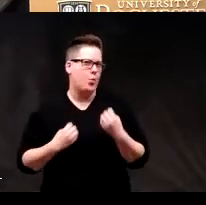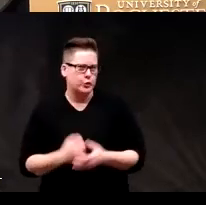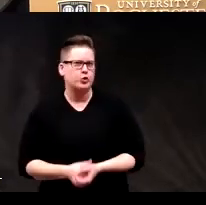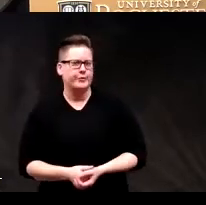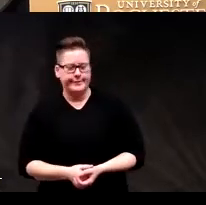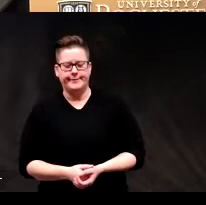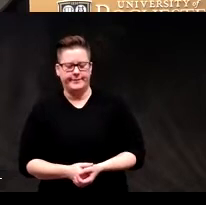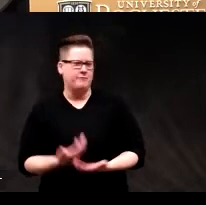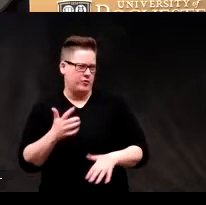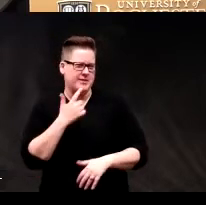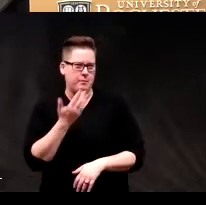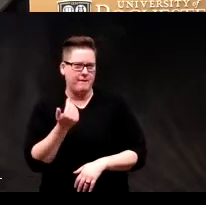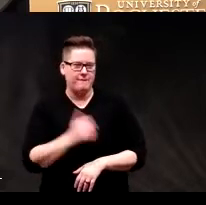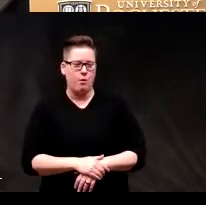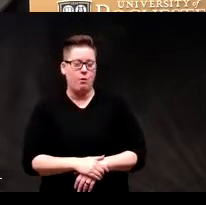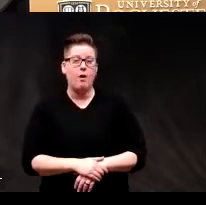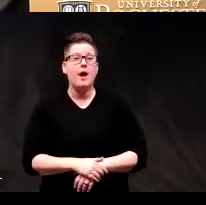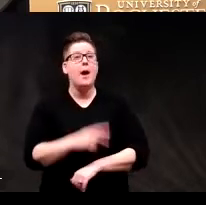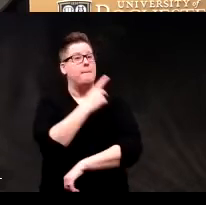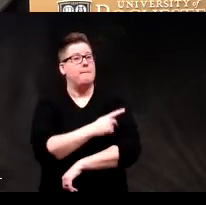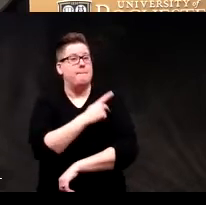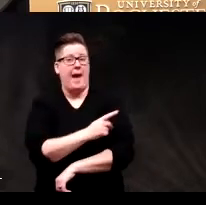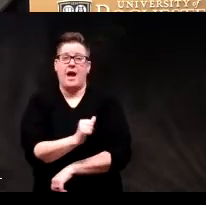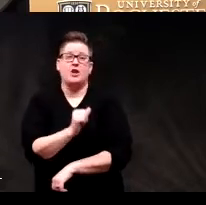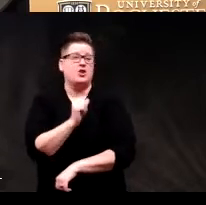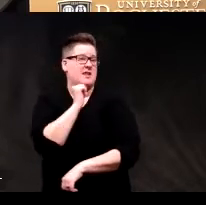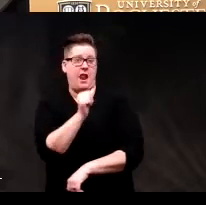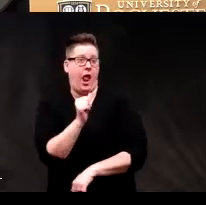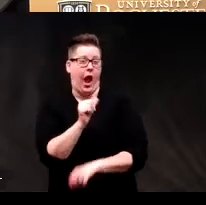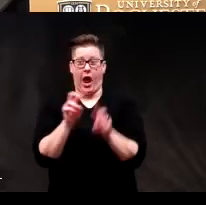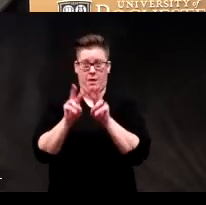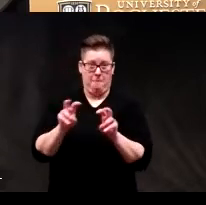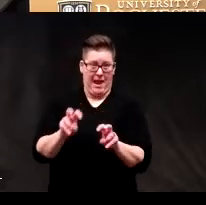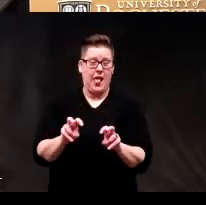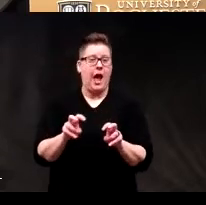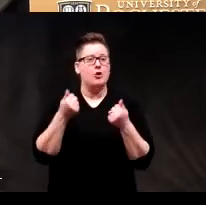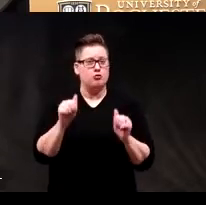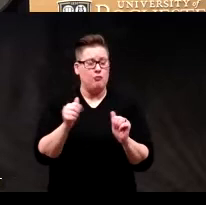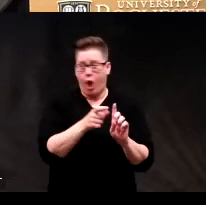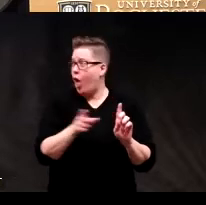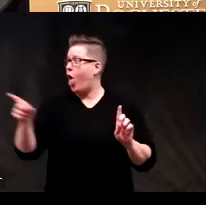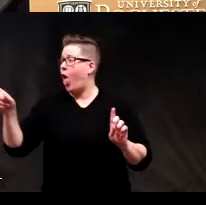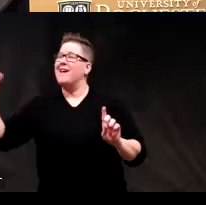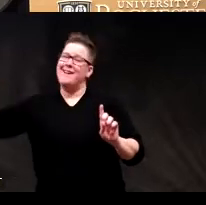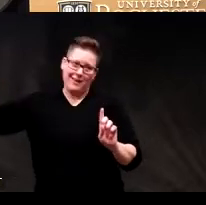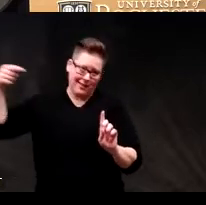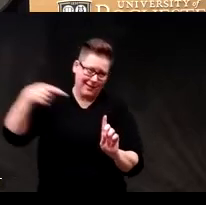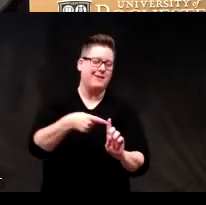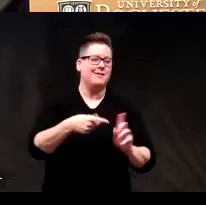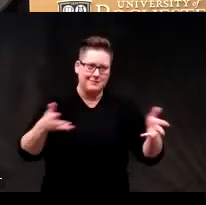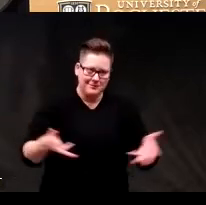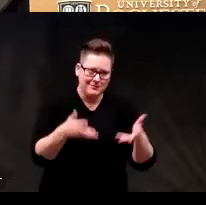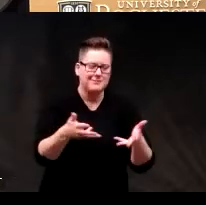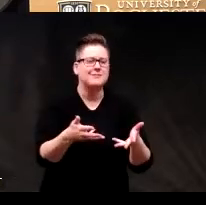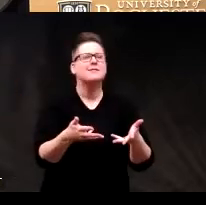before. And when the patient is in a non-mentalizing stance, quickly returning them or trying to return them back to this